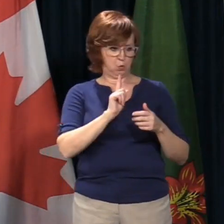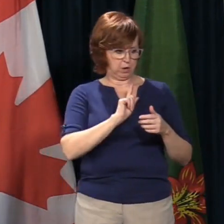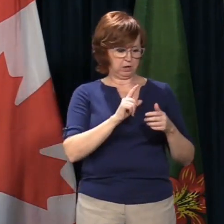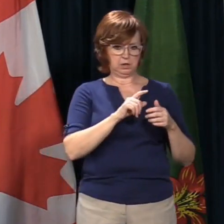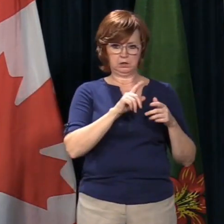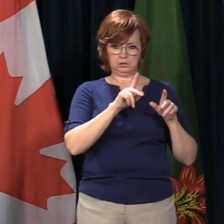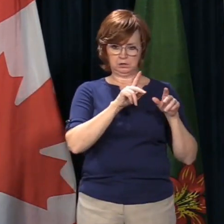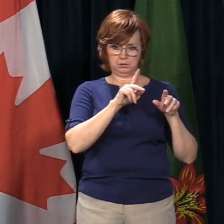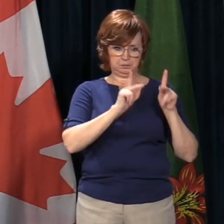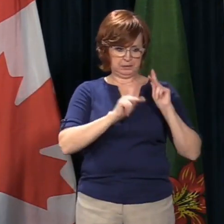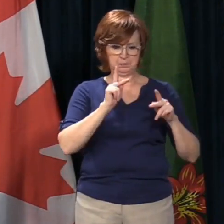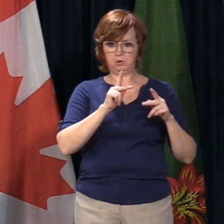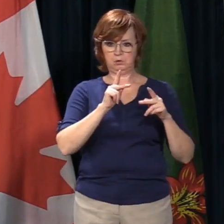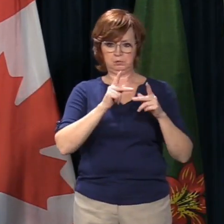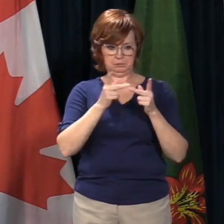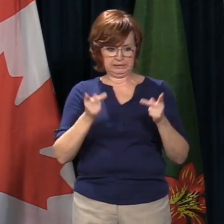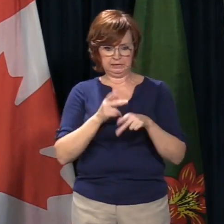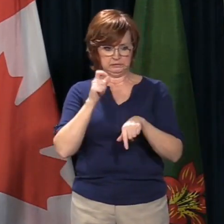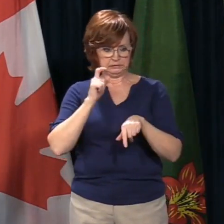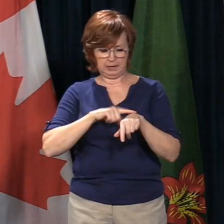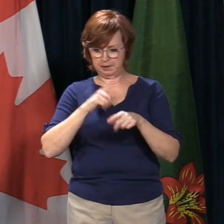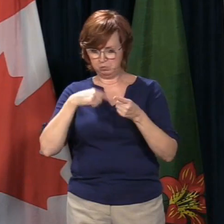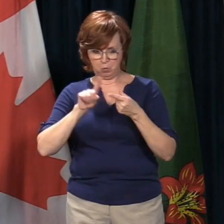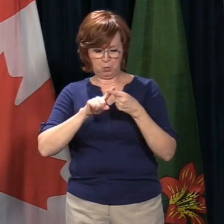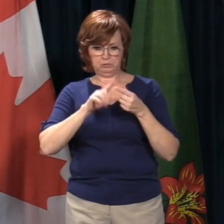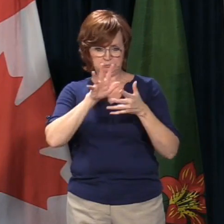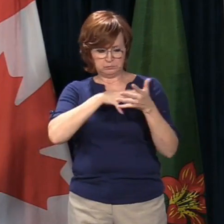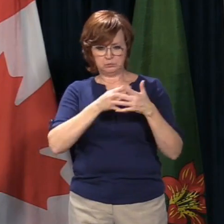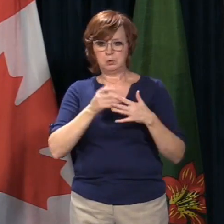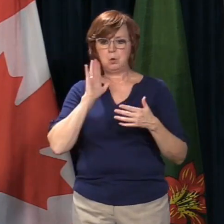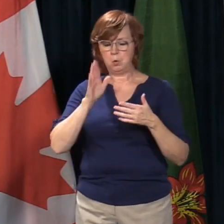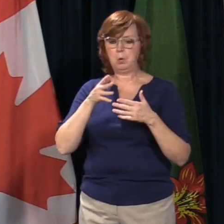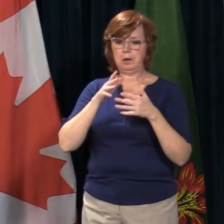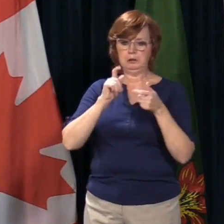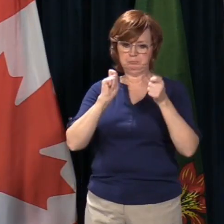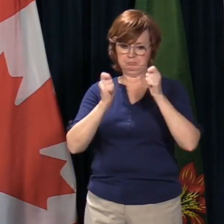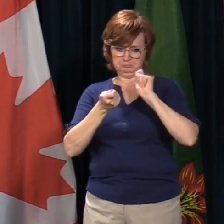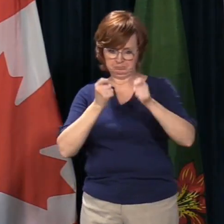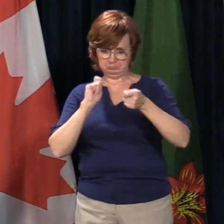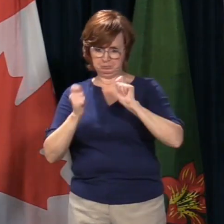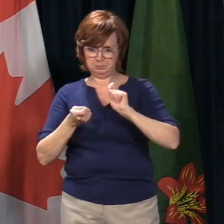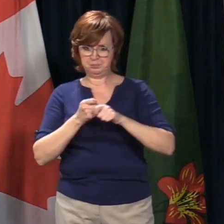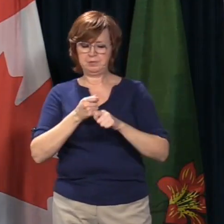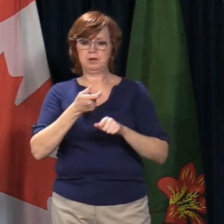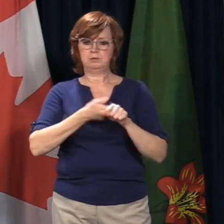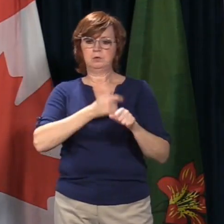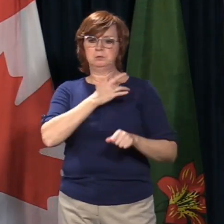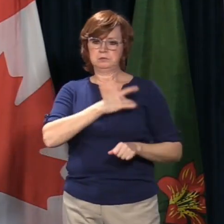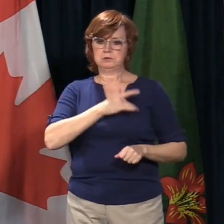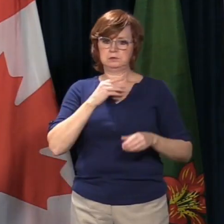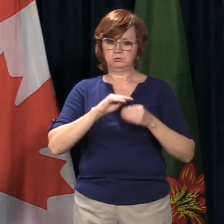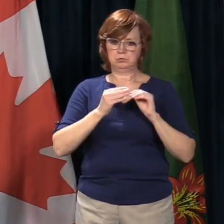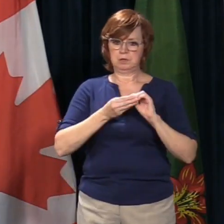in Saskatchewan. So we will continue to do that going forward, and our planning will be based on that Saskatchewan-specific